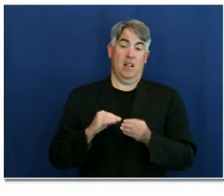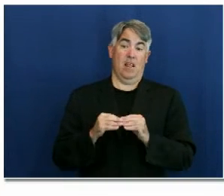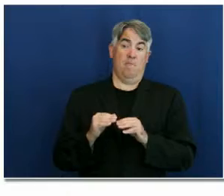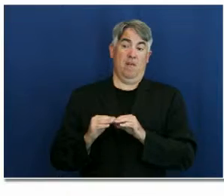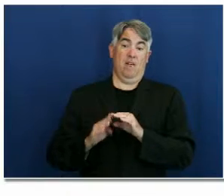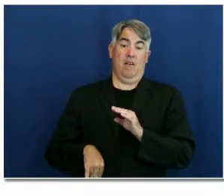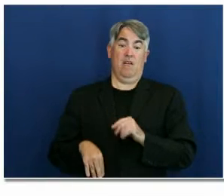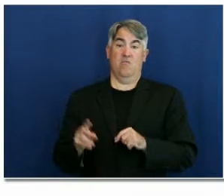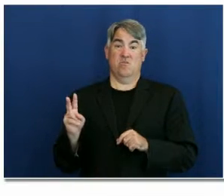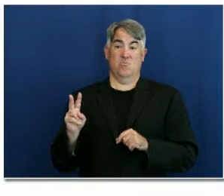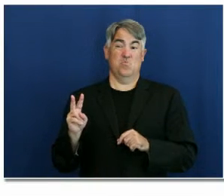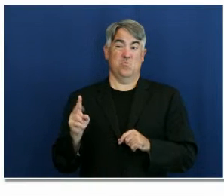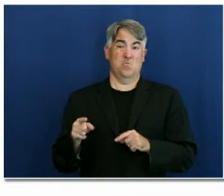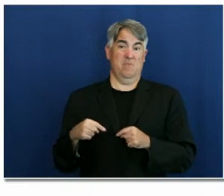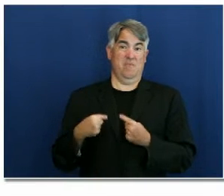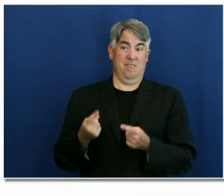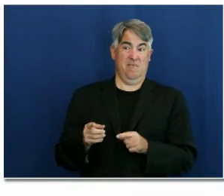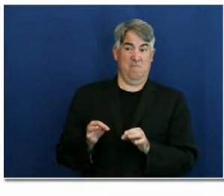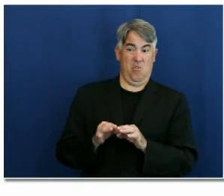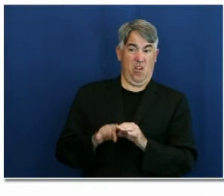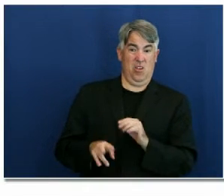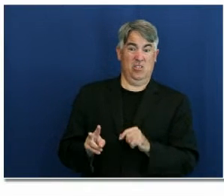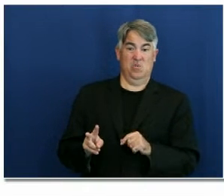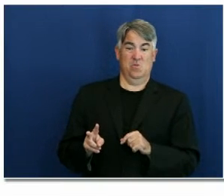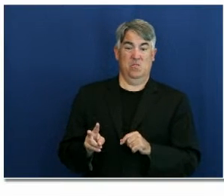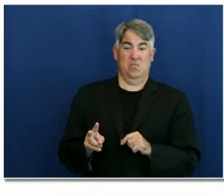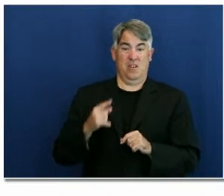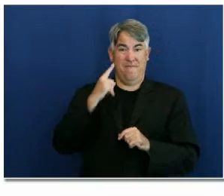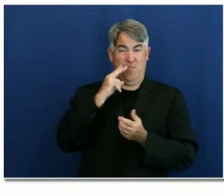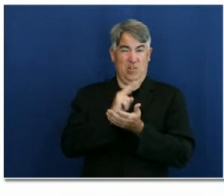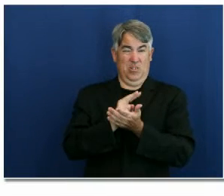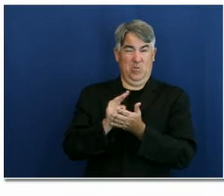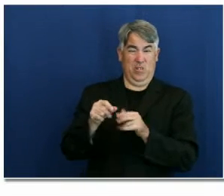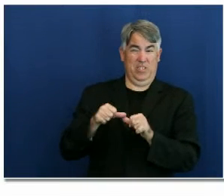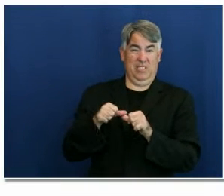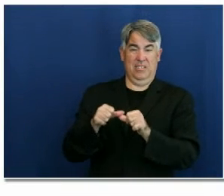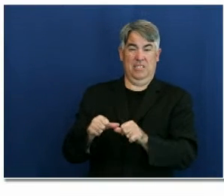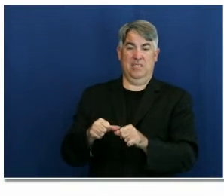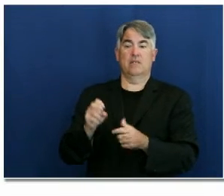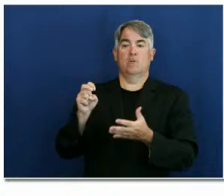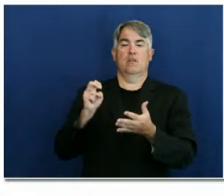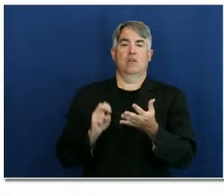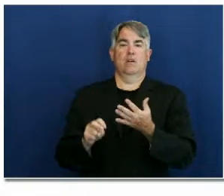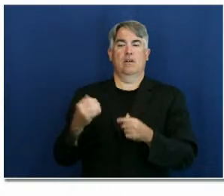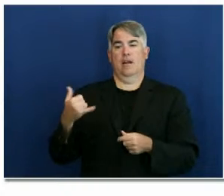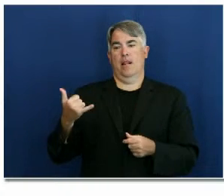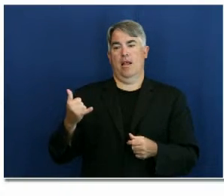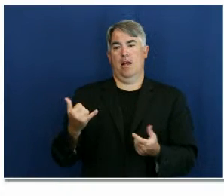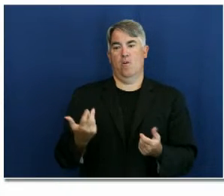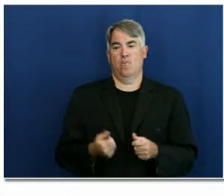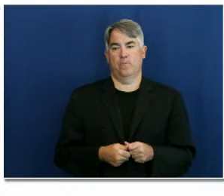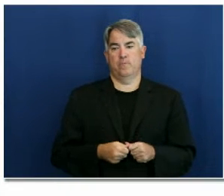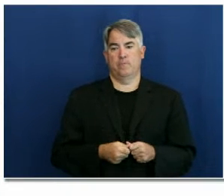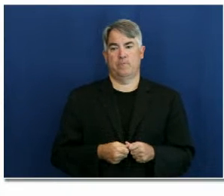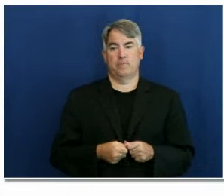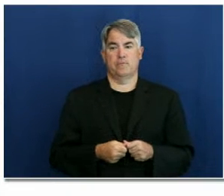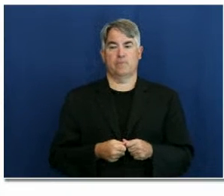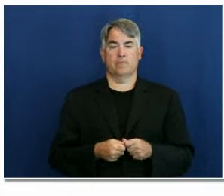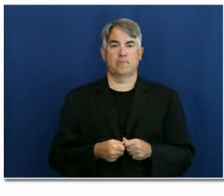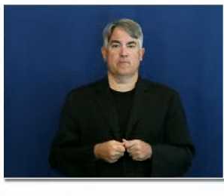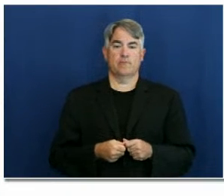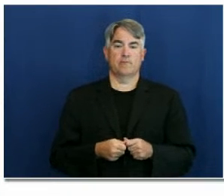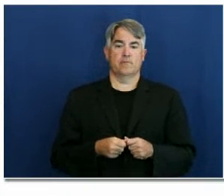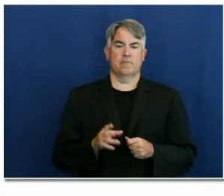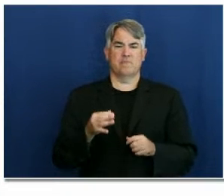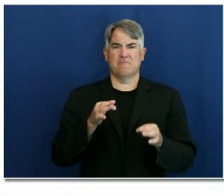a position where we are able to descend into the yellow tier. And I will briefly talk about what that will mean if it happens next week. Important to